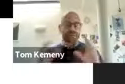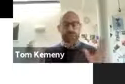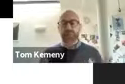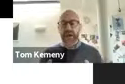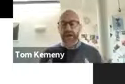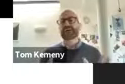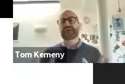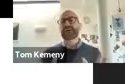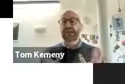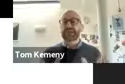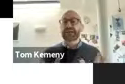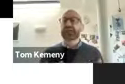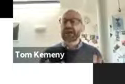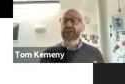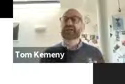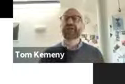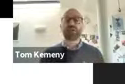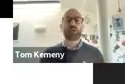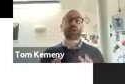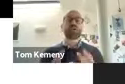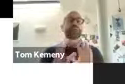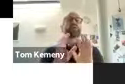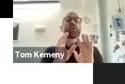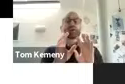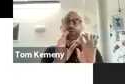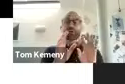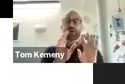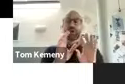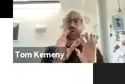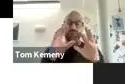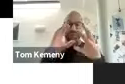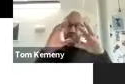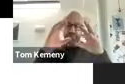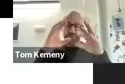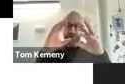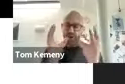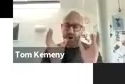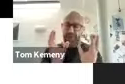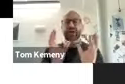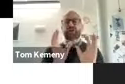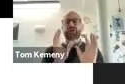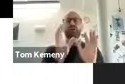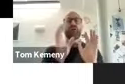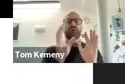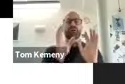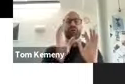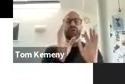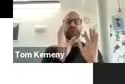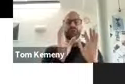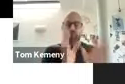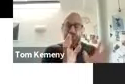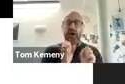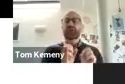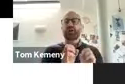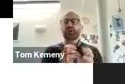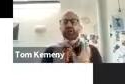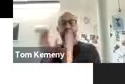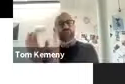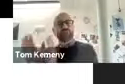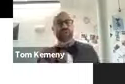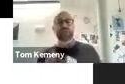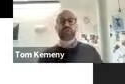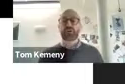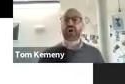do is, using microdata, identify a set of workers that belong to the sort of the cross-section of certain kinds